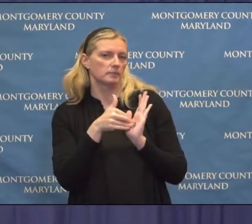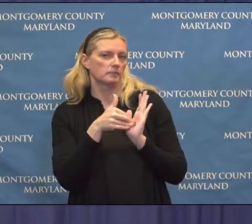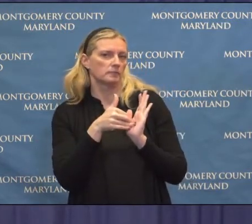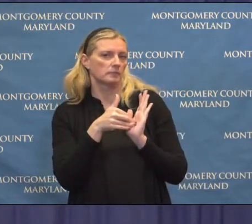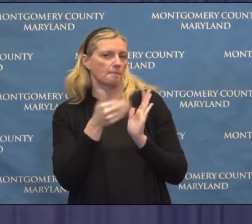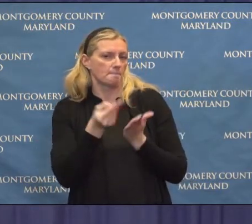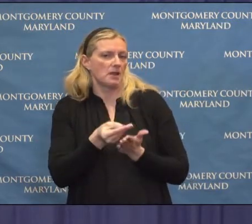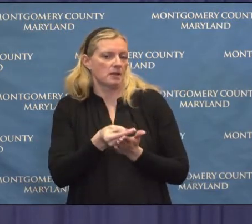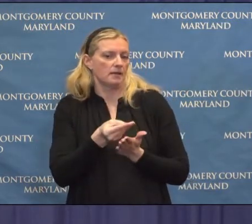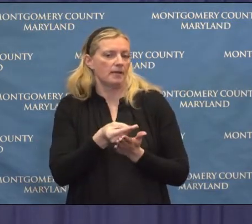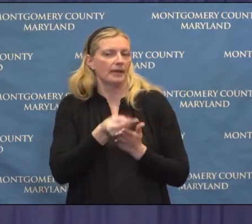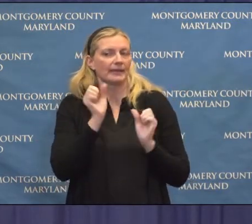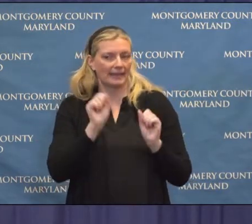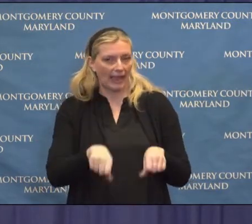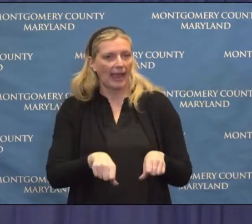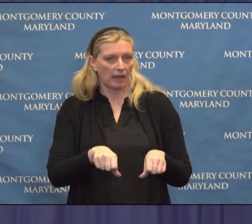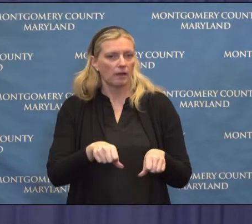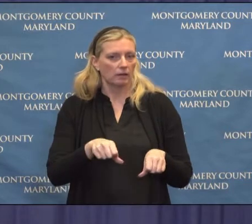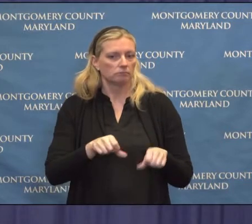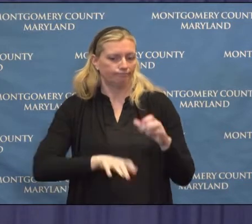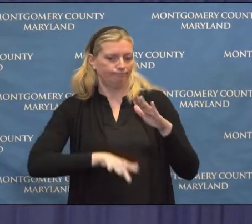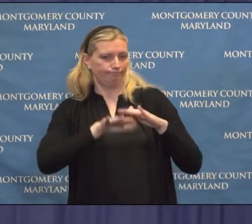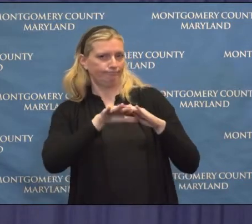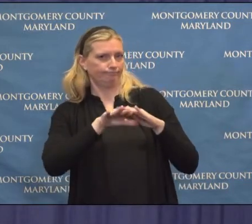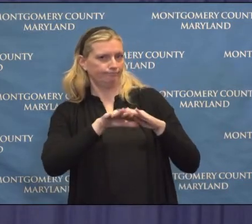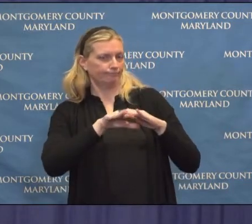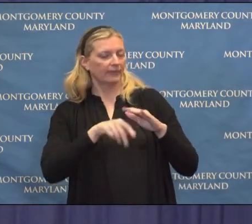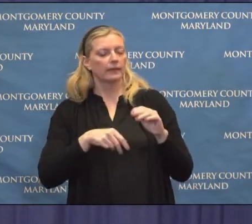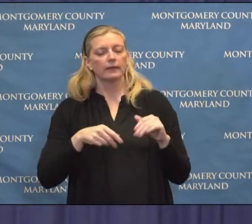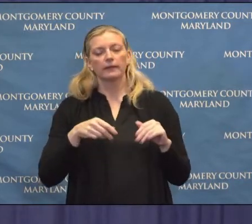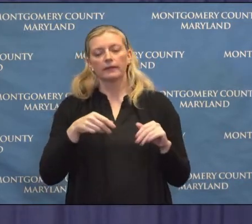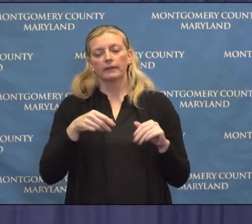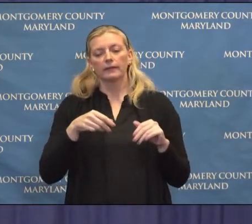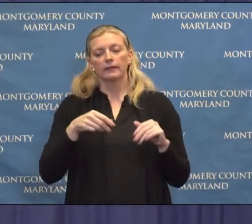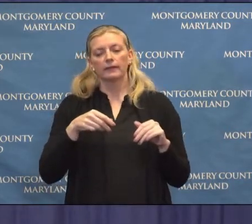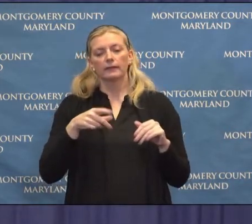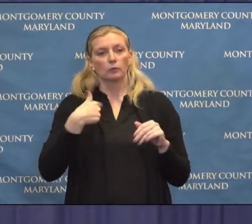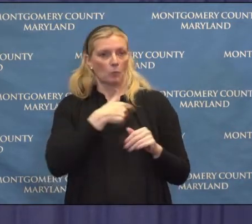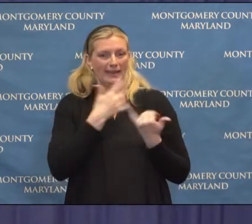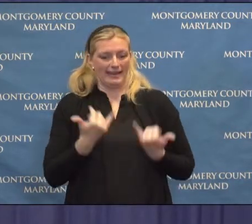immediately processing everybody's request, whether it was for $2,000 or